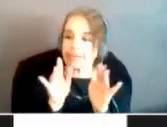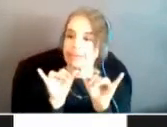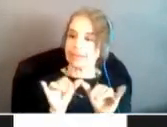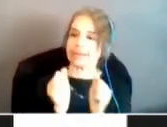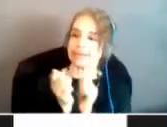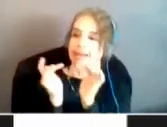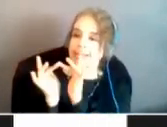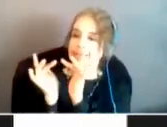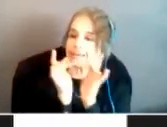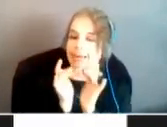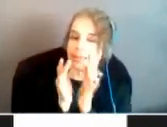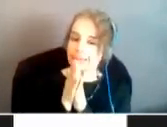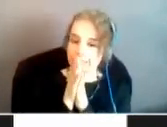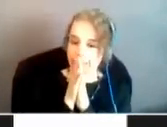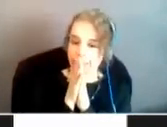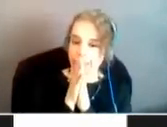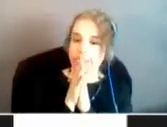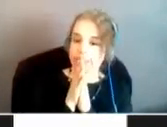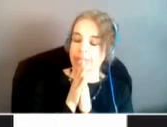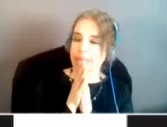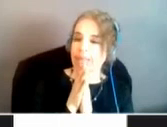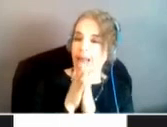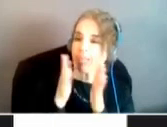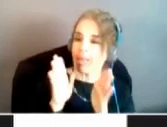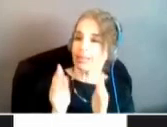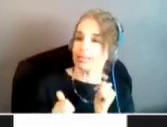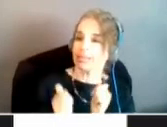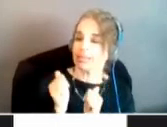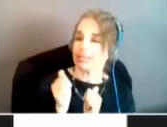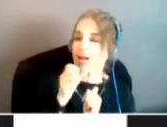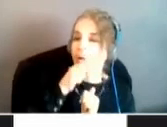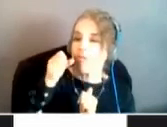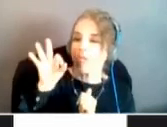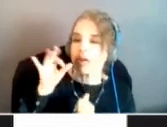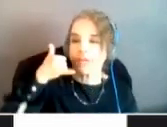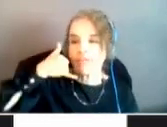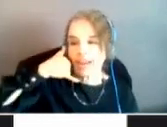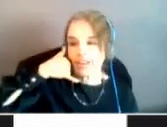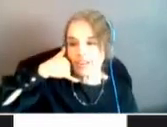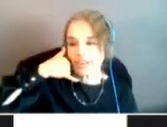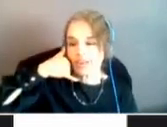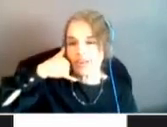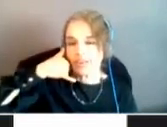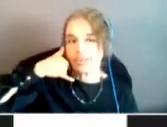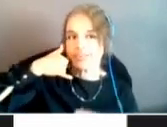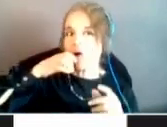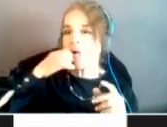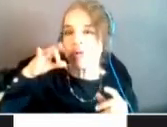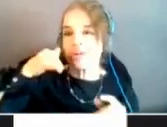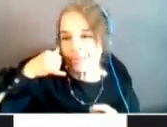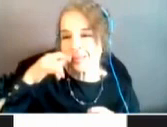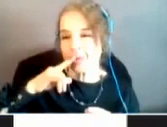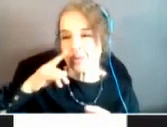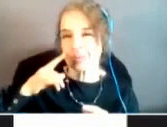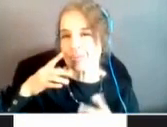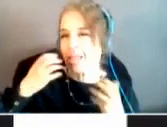in touch. And not the least of which is the old fashioned telephone. As I was implying